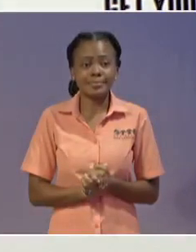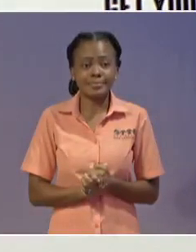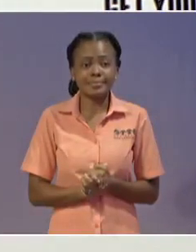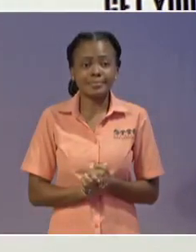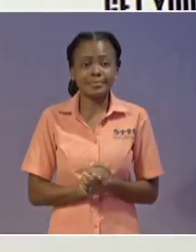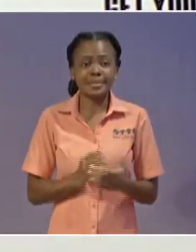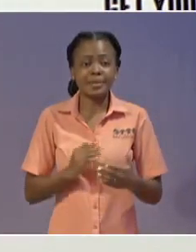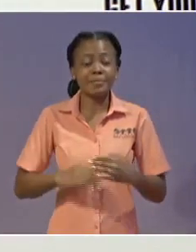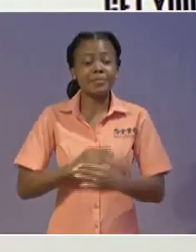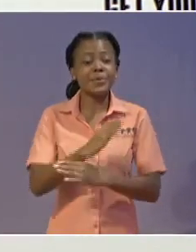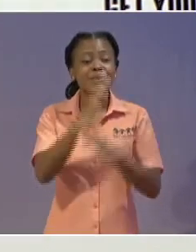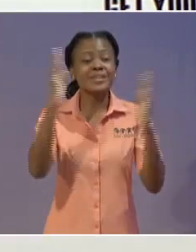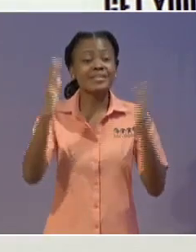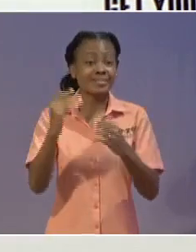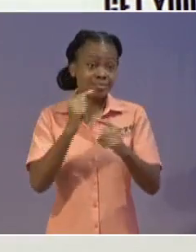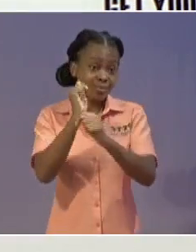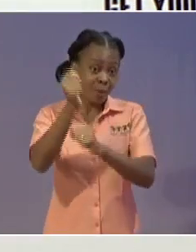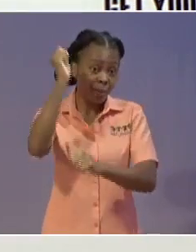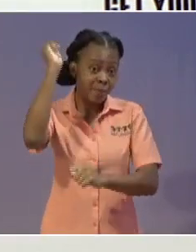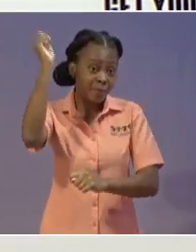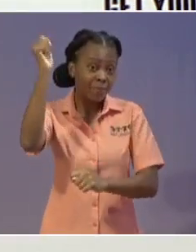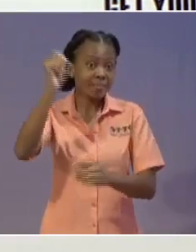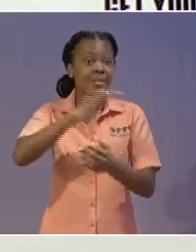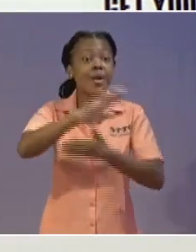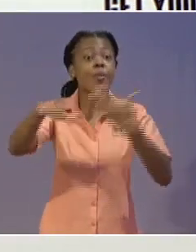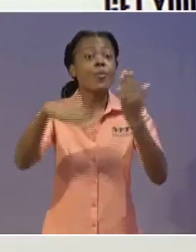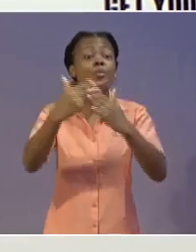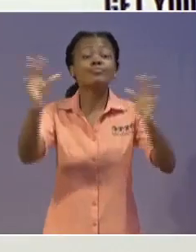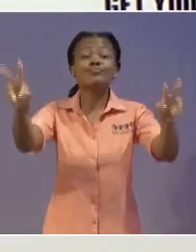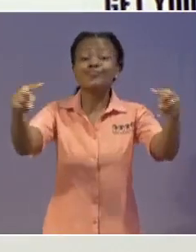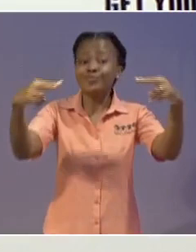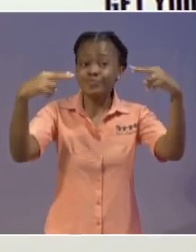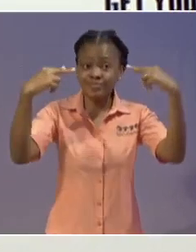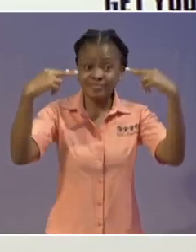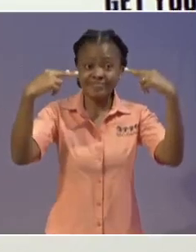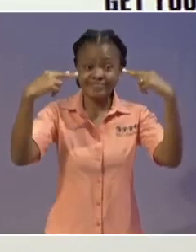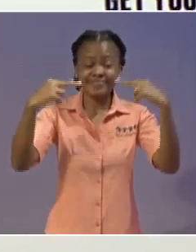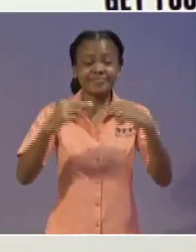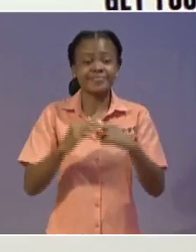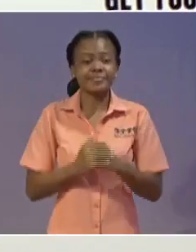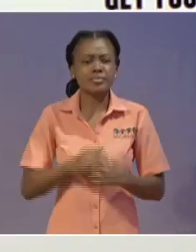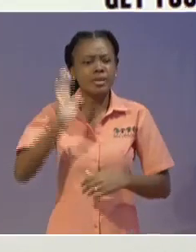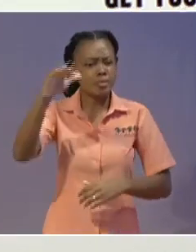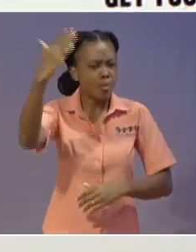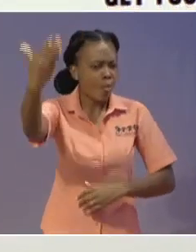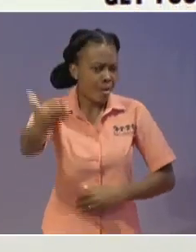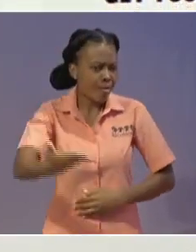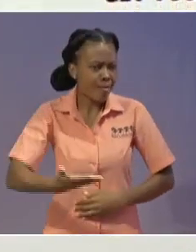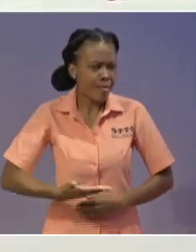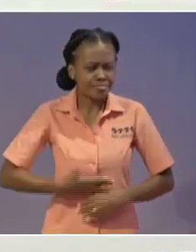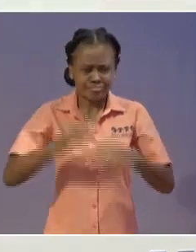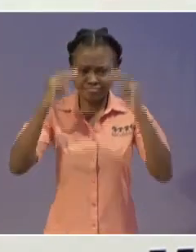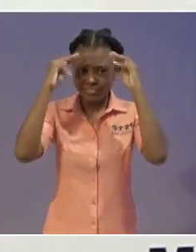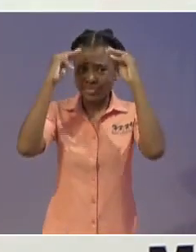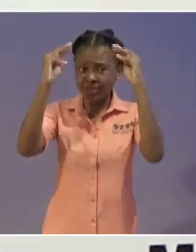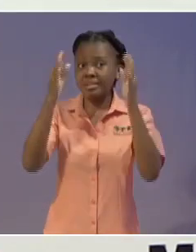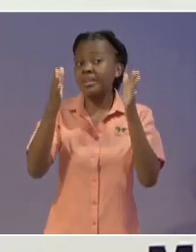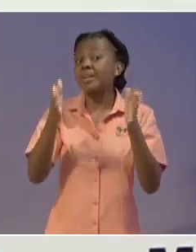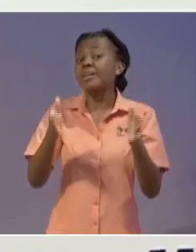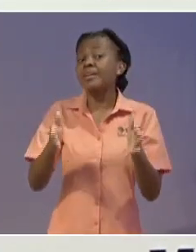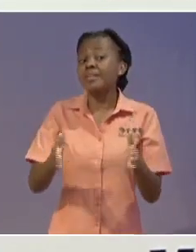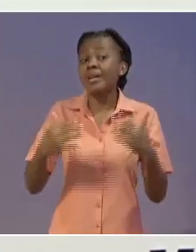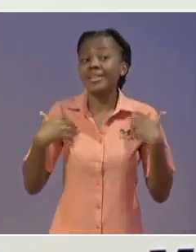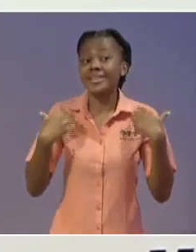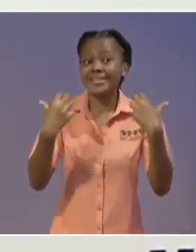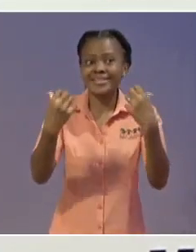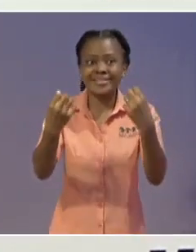good morning, Trinidad and Tobago and the wider world, and welcome to the Ministry of Health's virtual media conference on the national